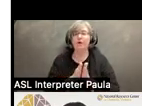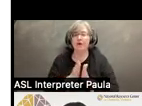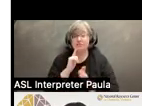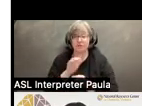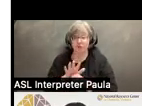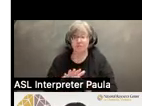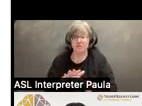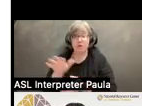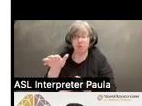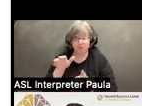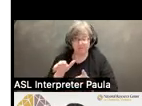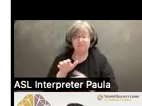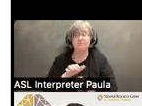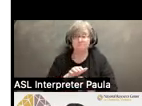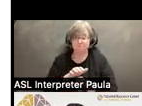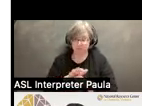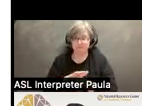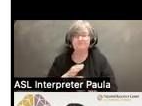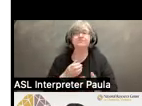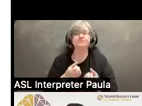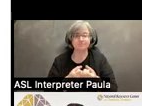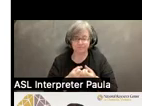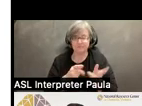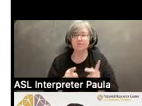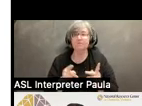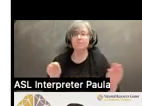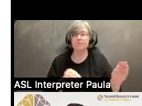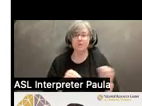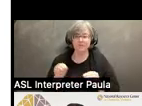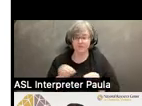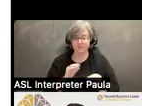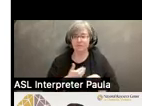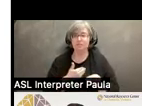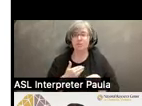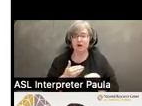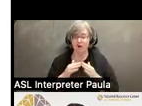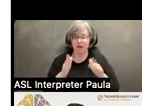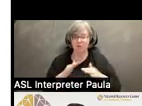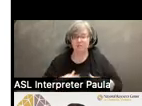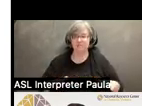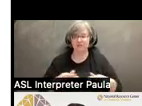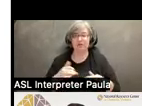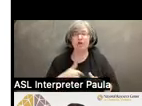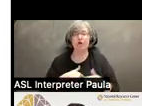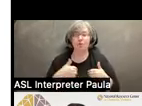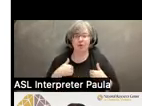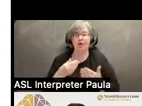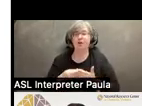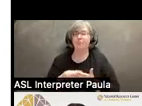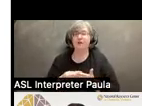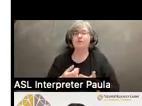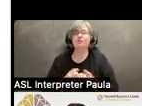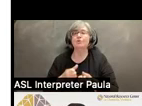enough to support people moving into our developments. And then we also had some to support other people out in the